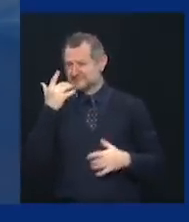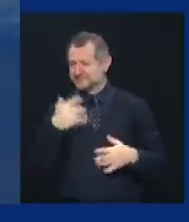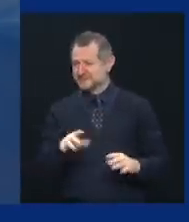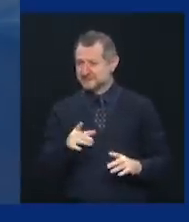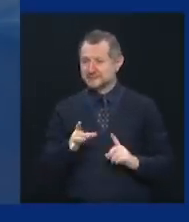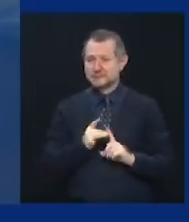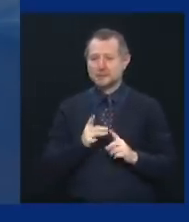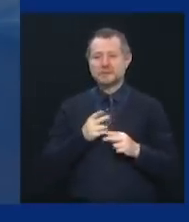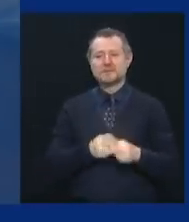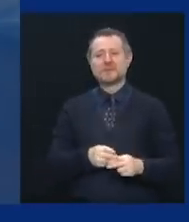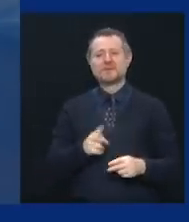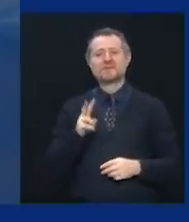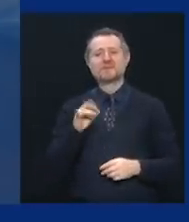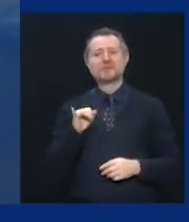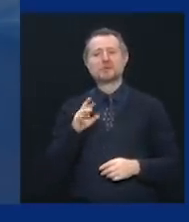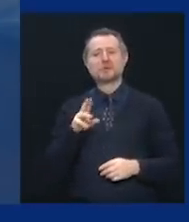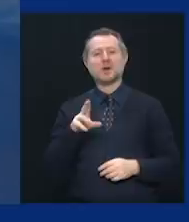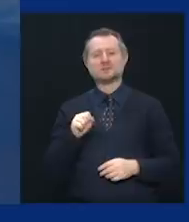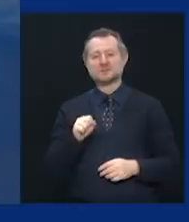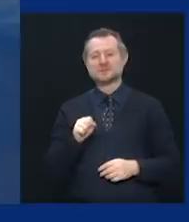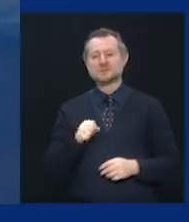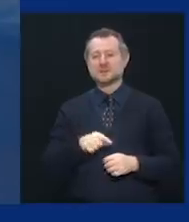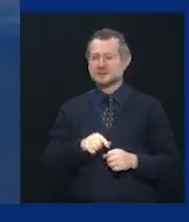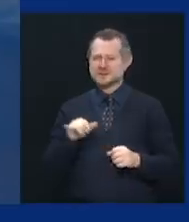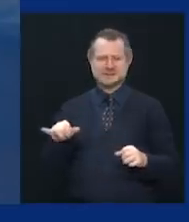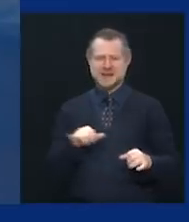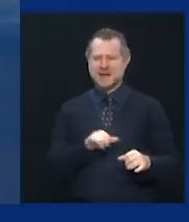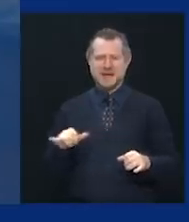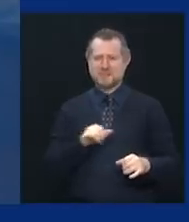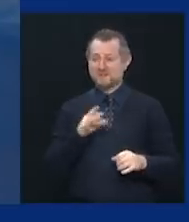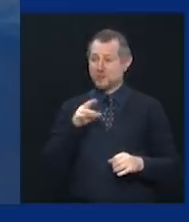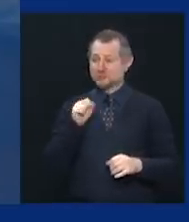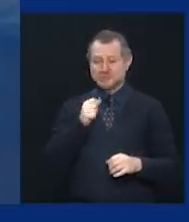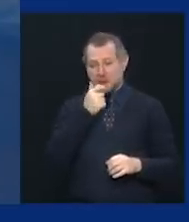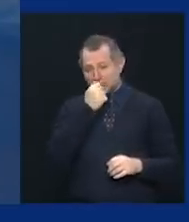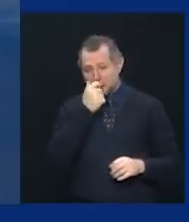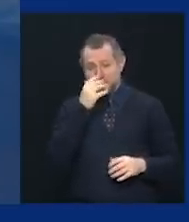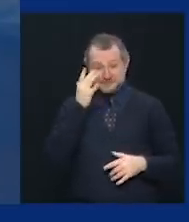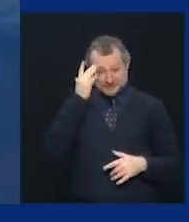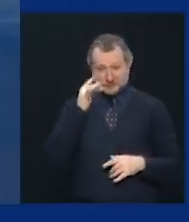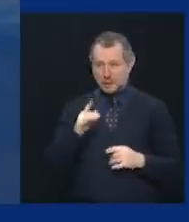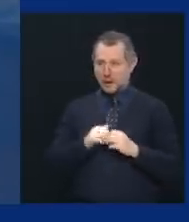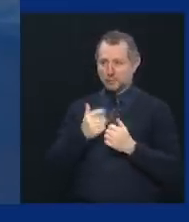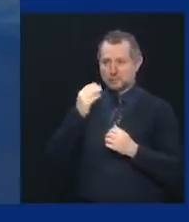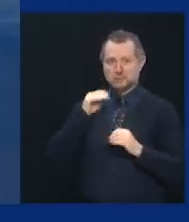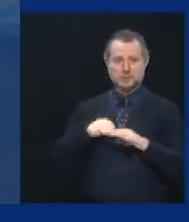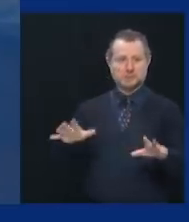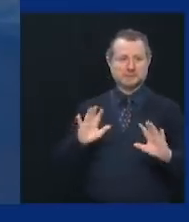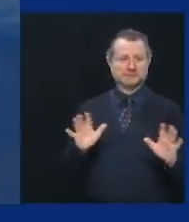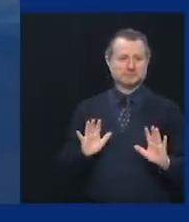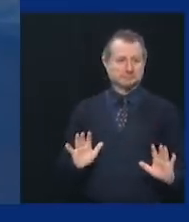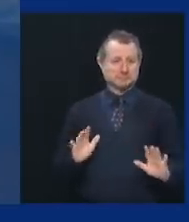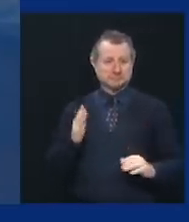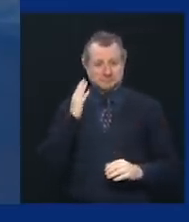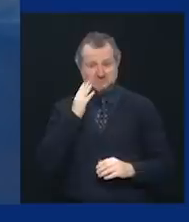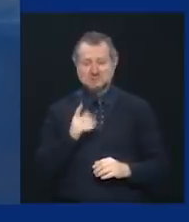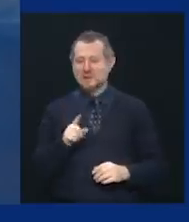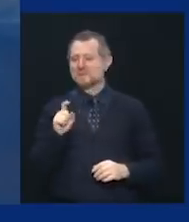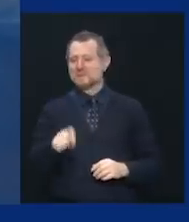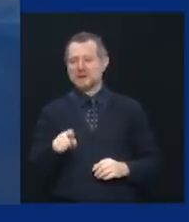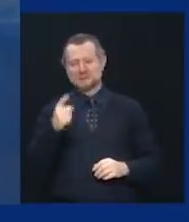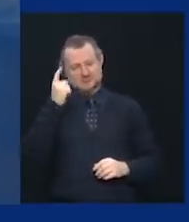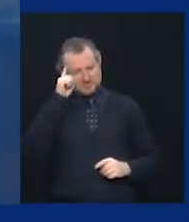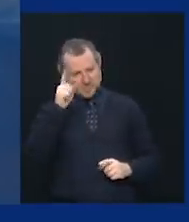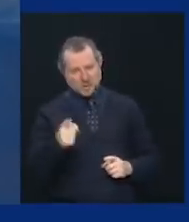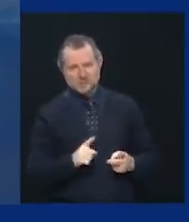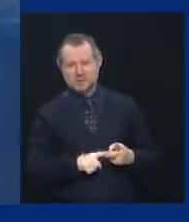spreads. And it's a consequence of being smart and being responsible.